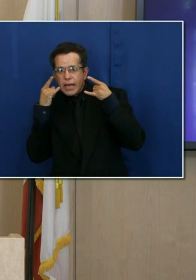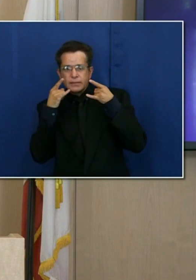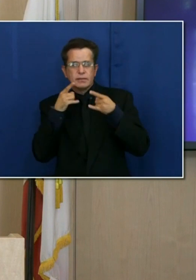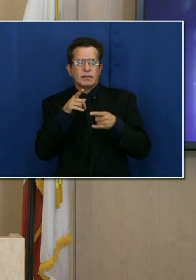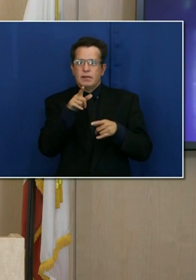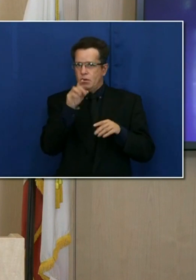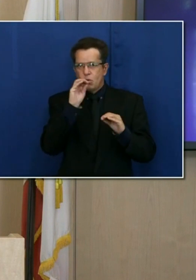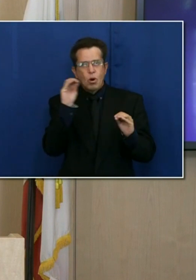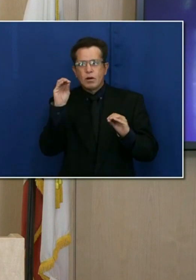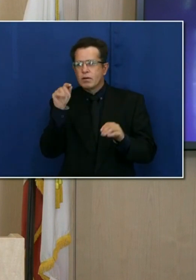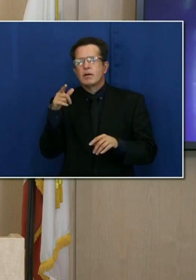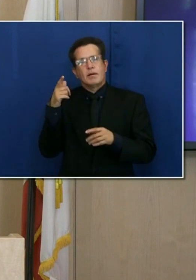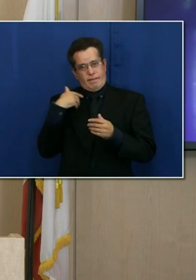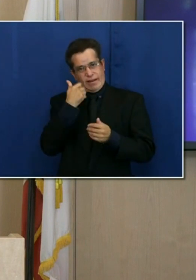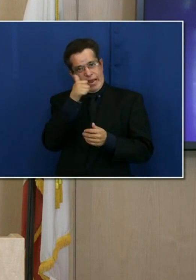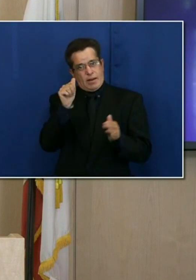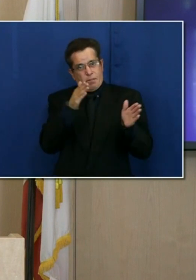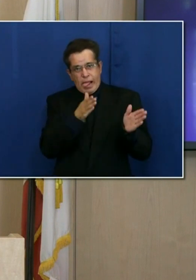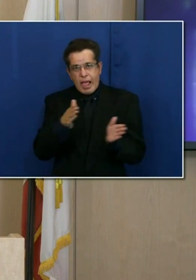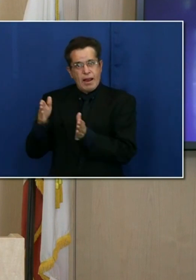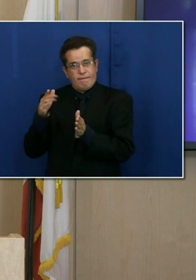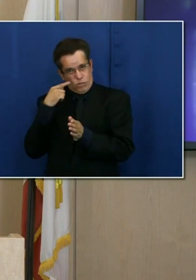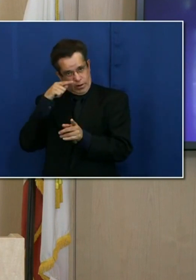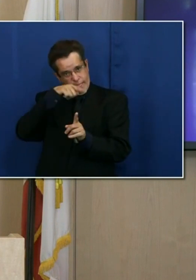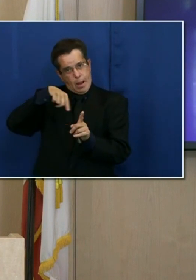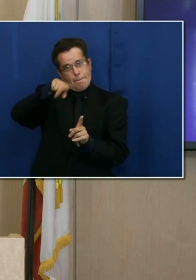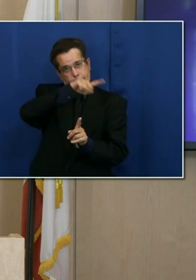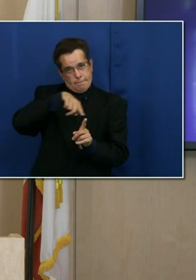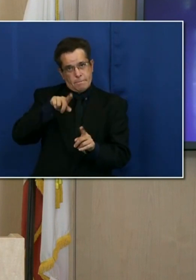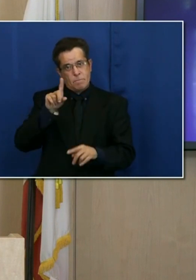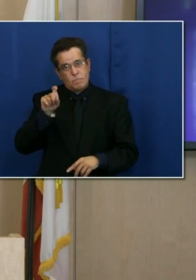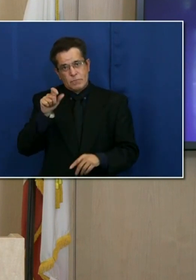a mask? Well, I mean, that is